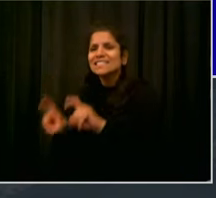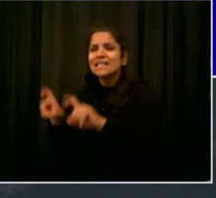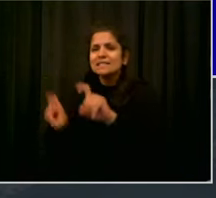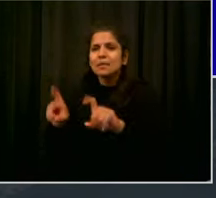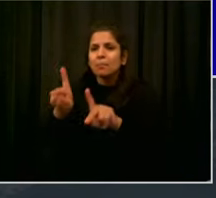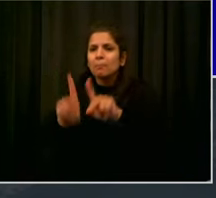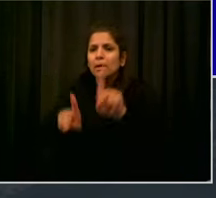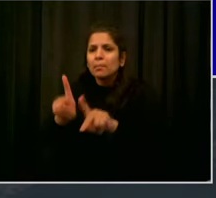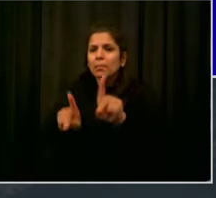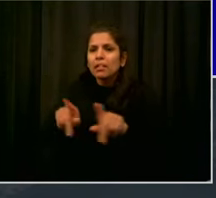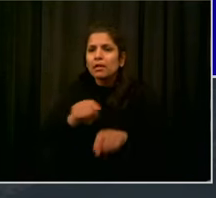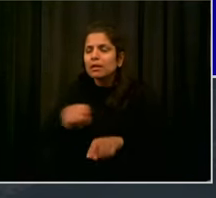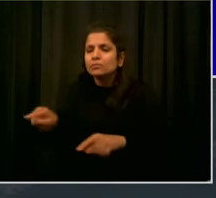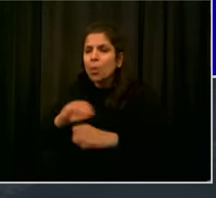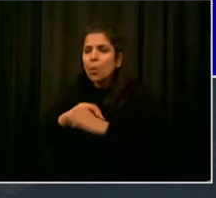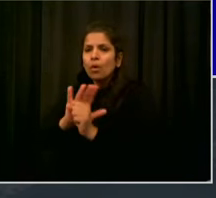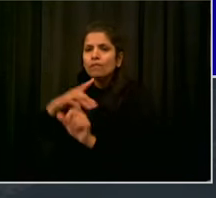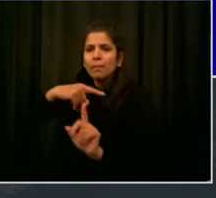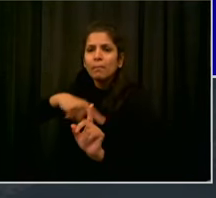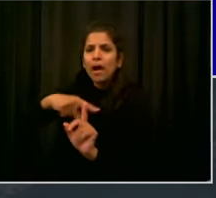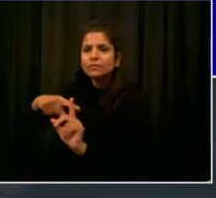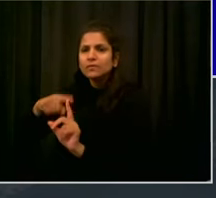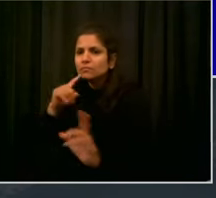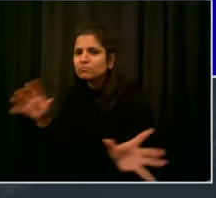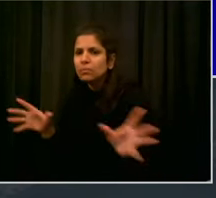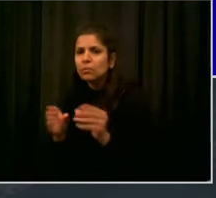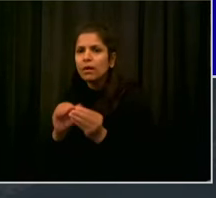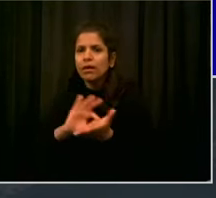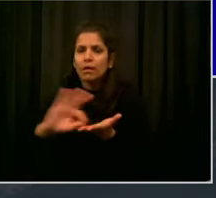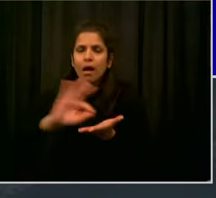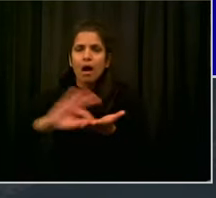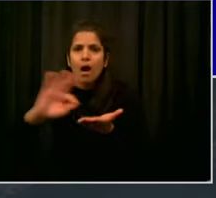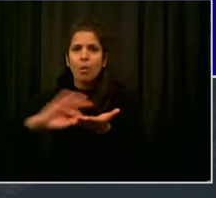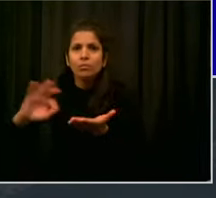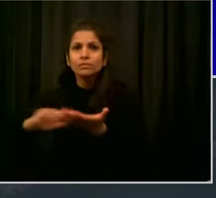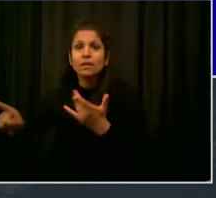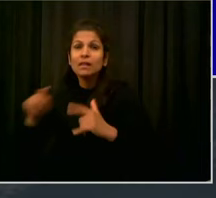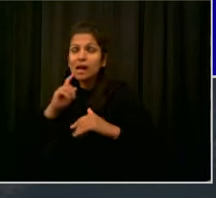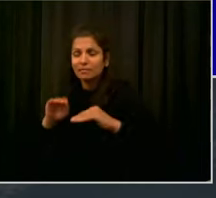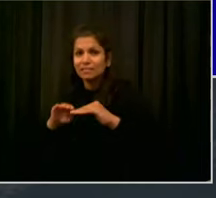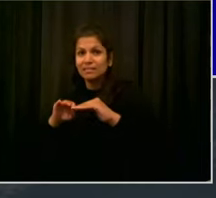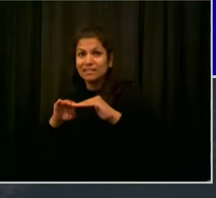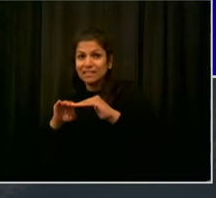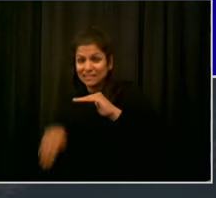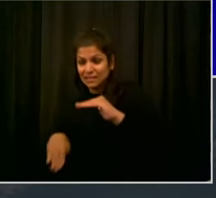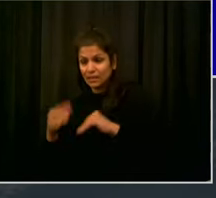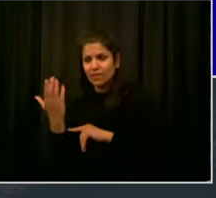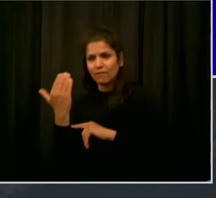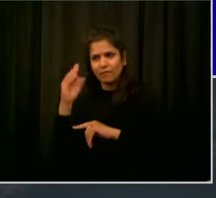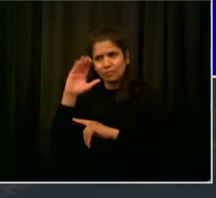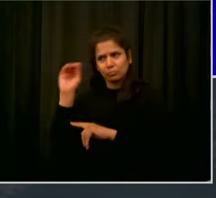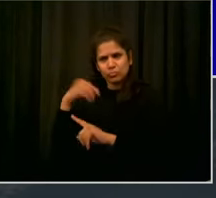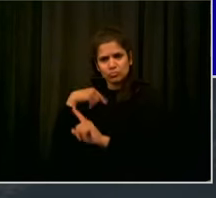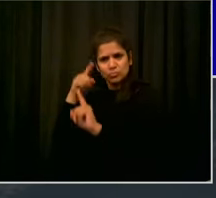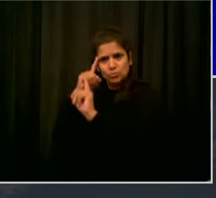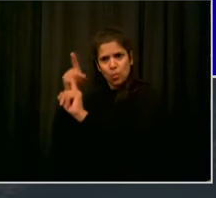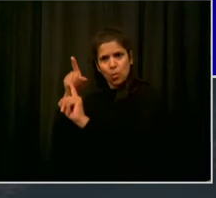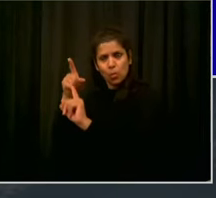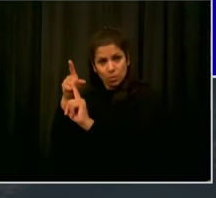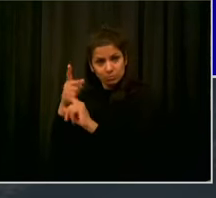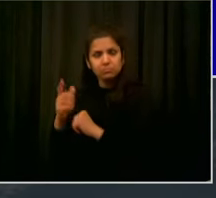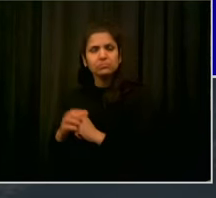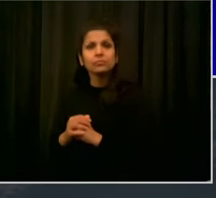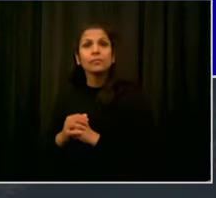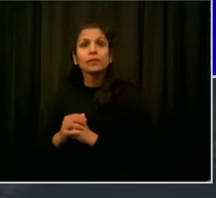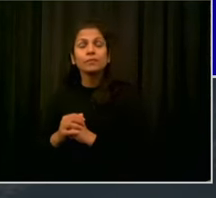positive, again, got to stay under 15% to know that we can make sure that we can handle people's health and safety